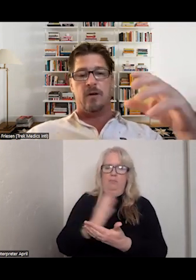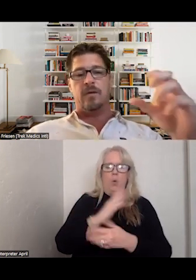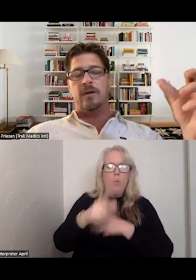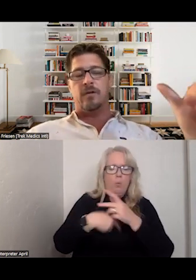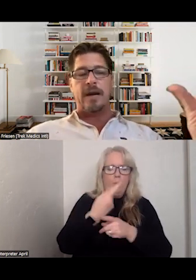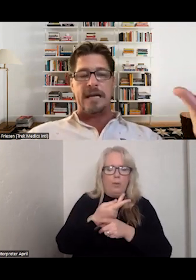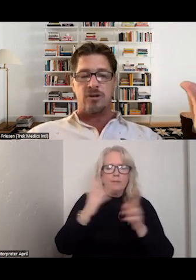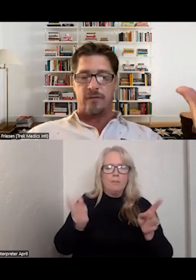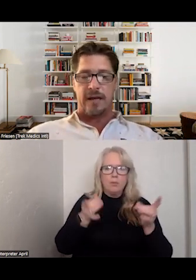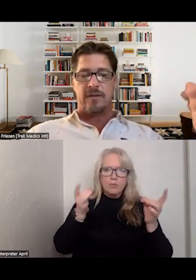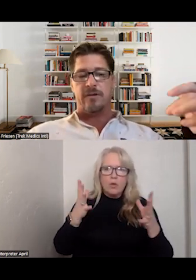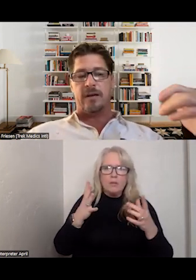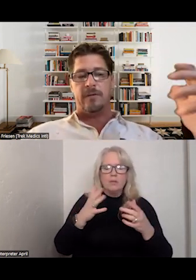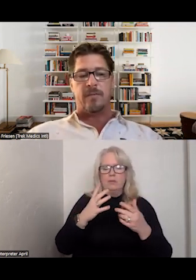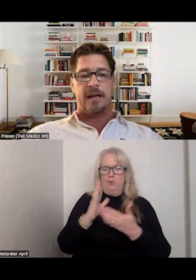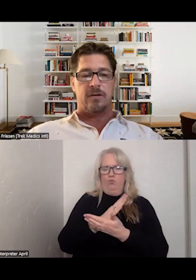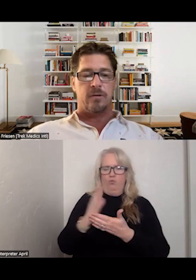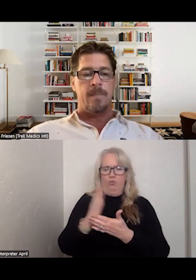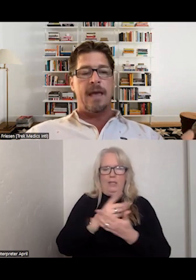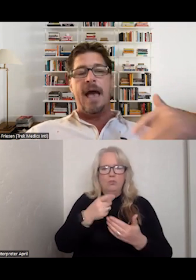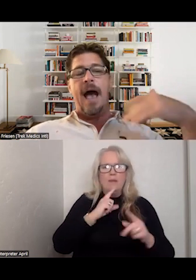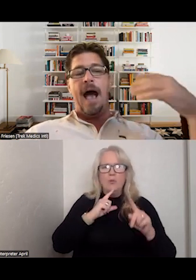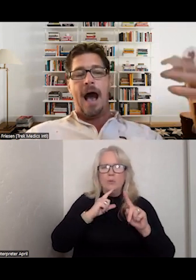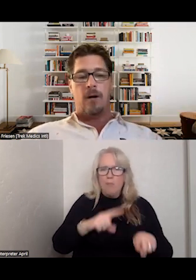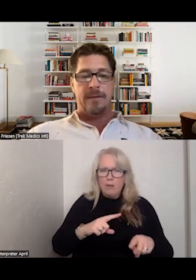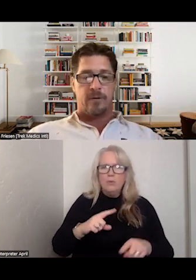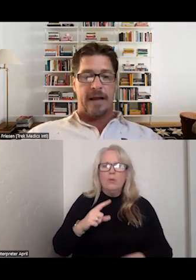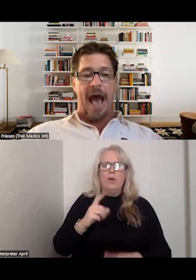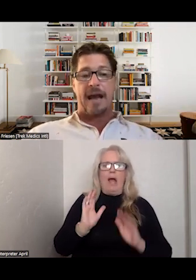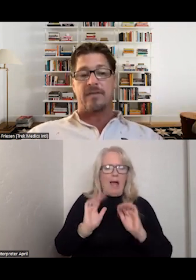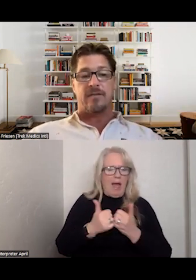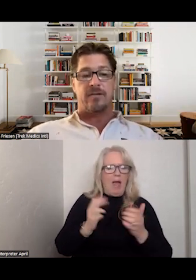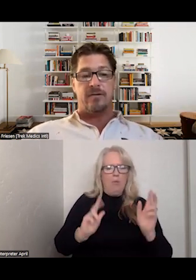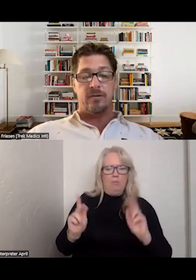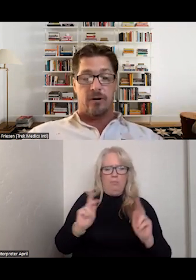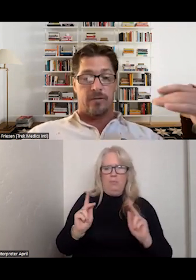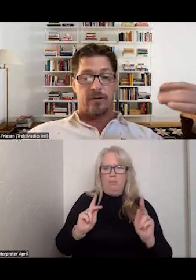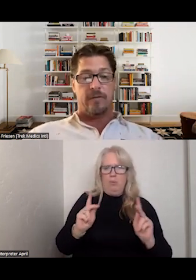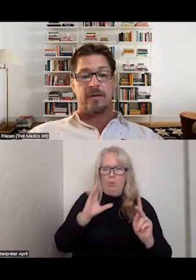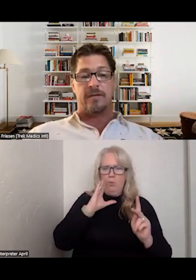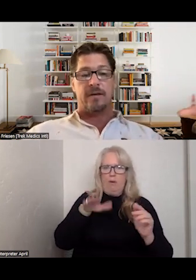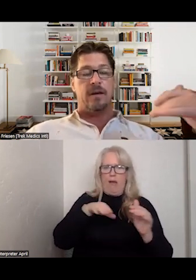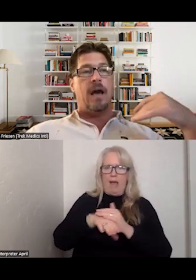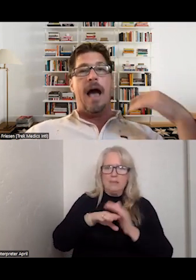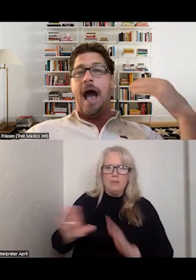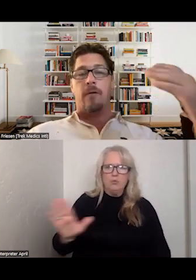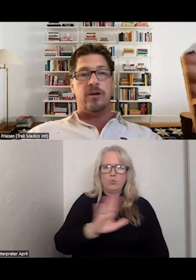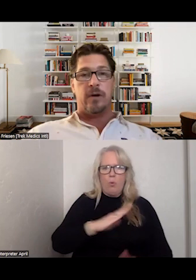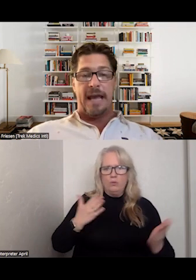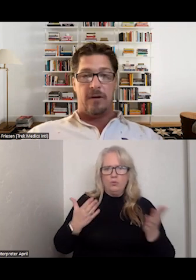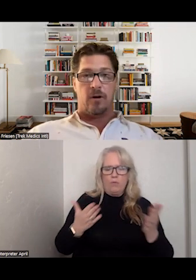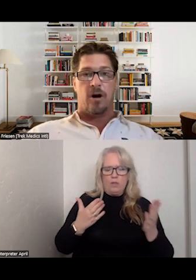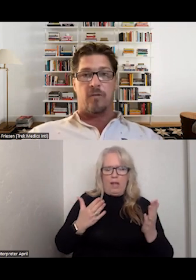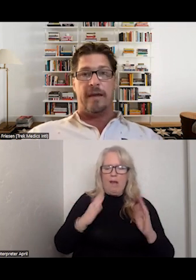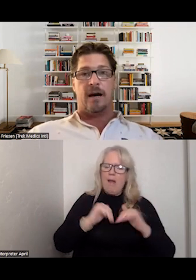crises, the range of crises you're going to be responding to, how are people going to access your services, how are you